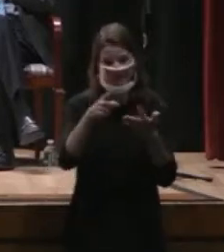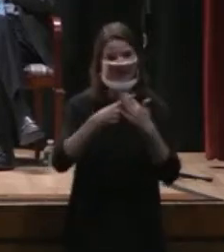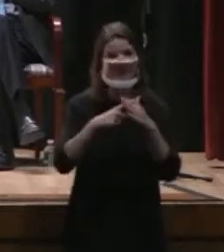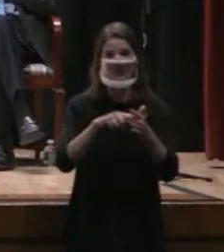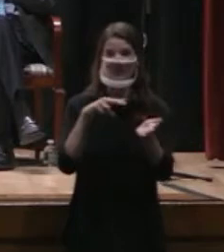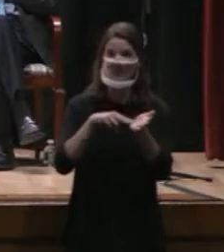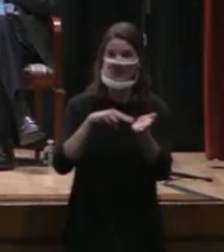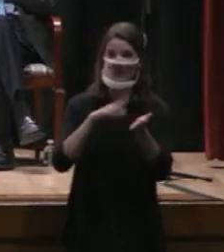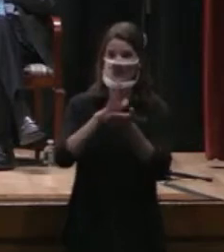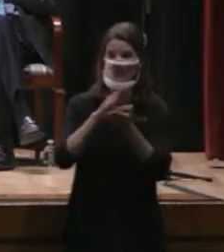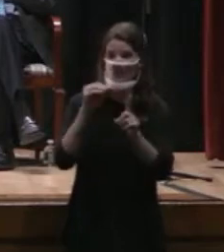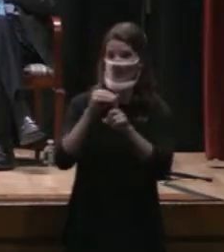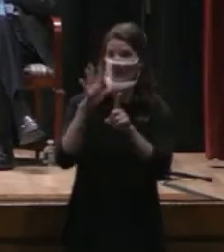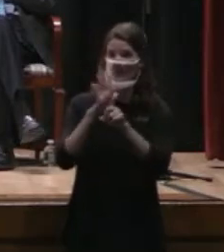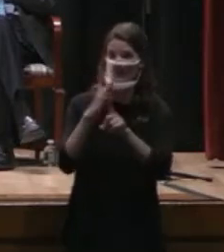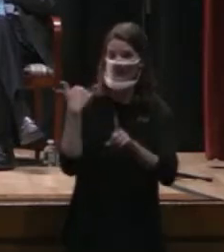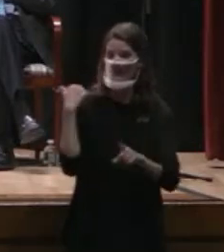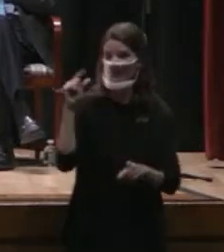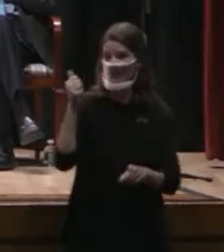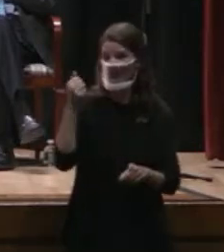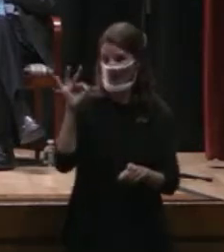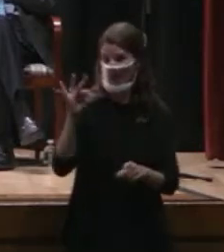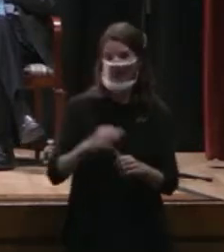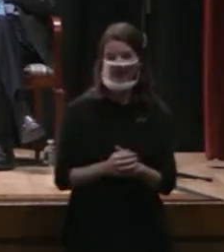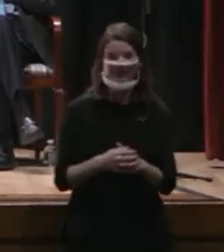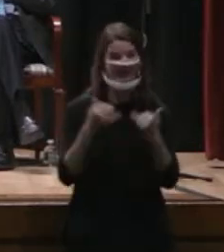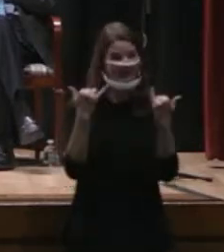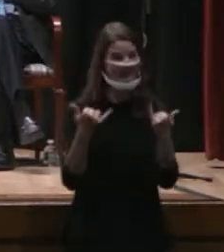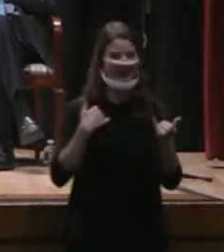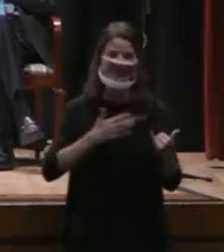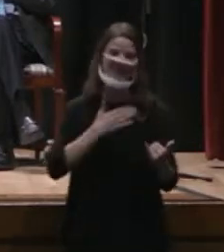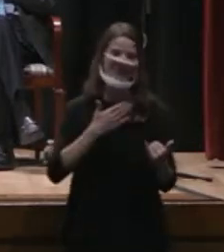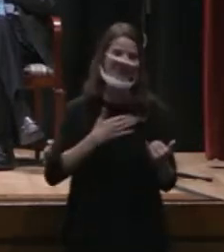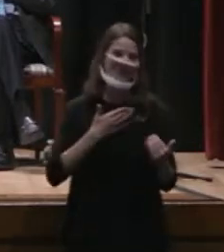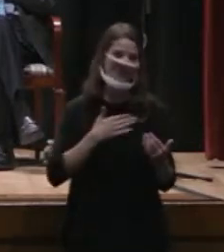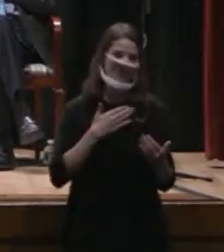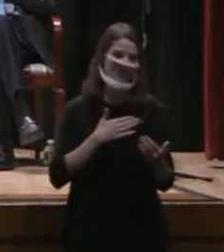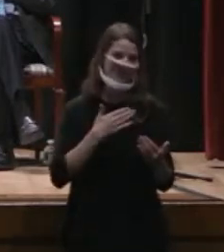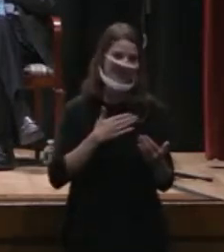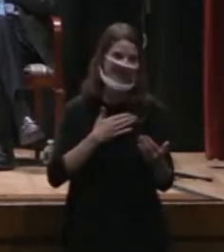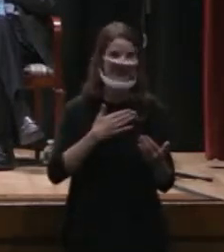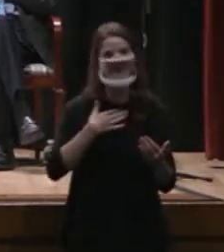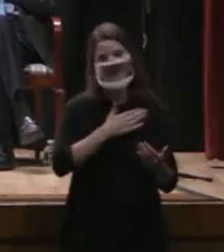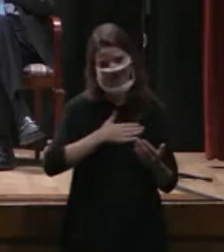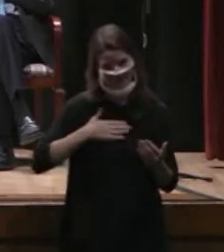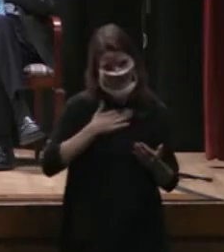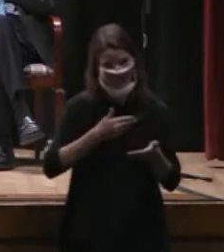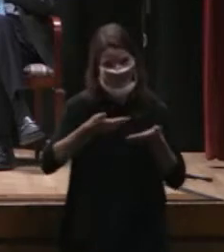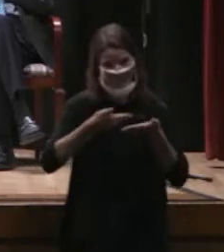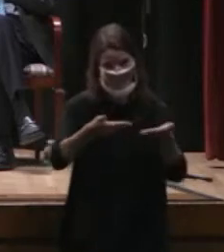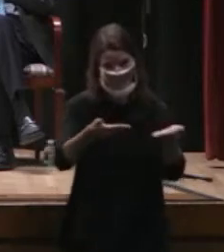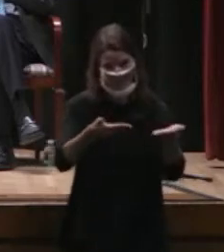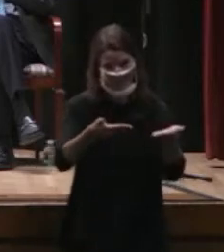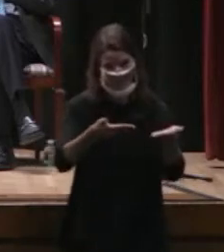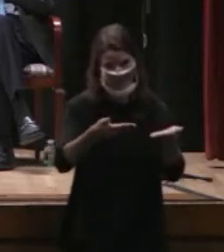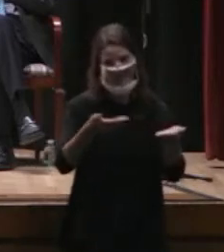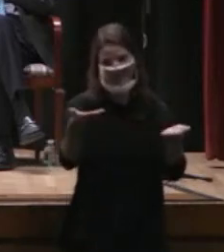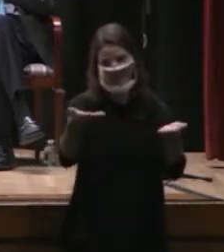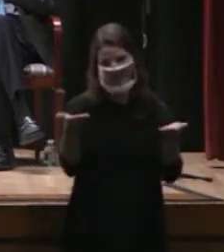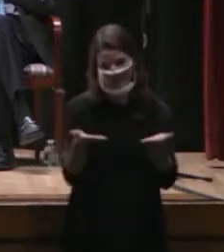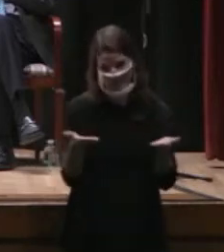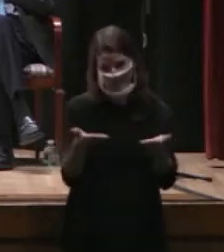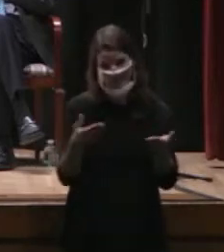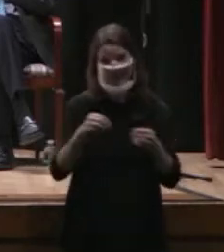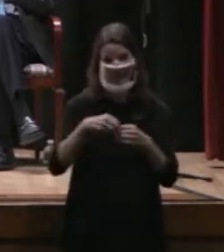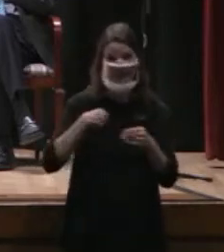his nursing school orientation. Today, I'm pleased in welcoming him and to here and